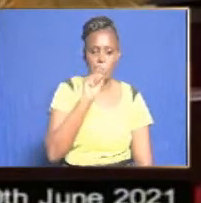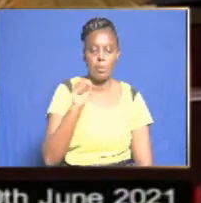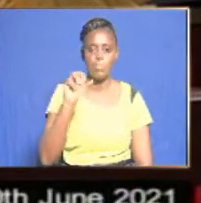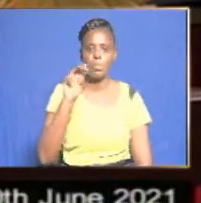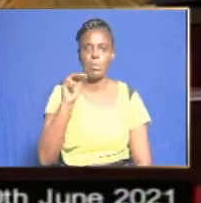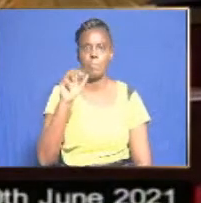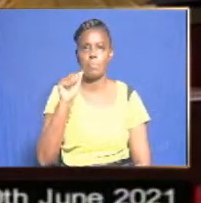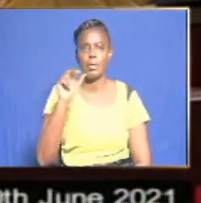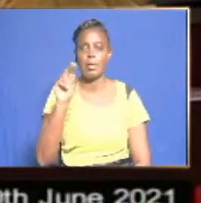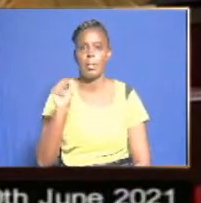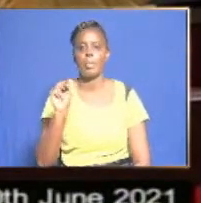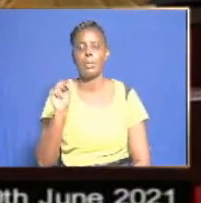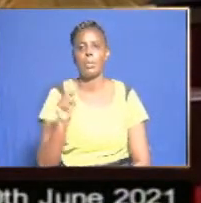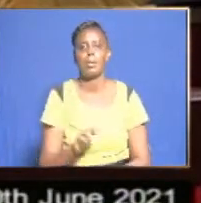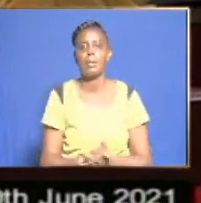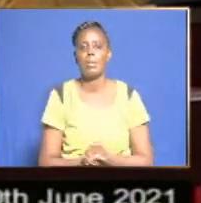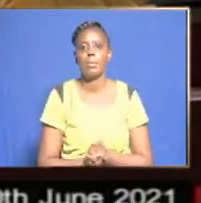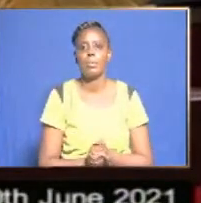What?